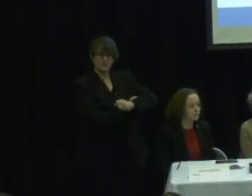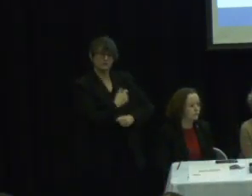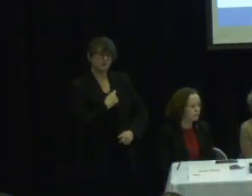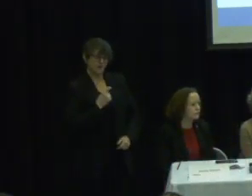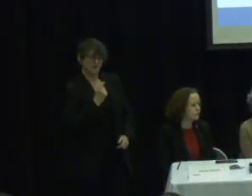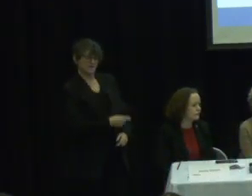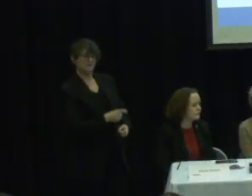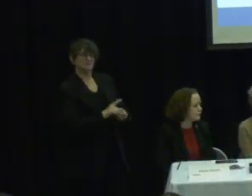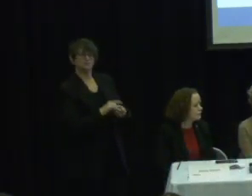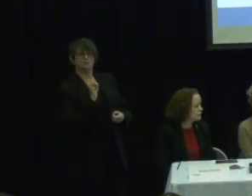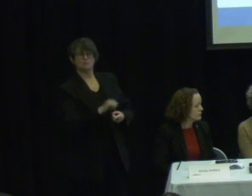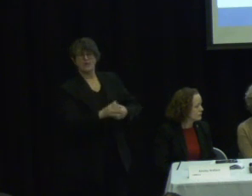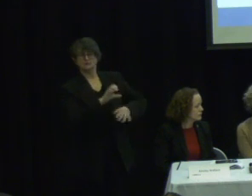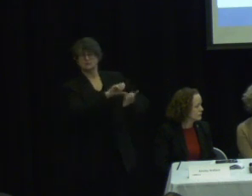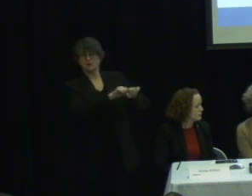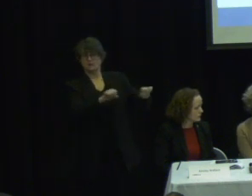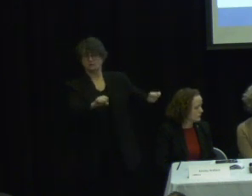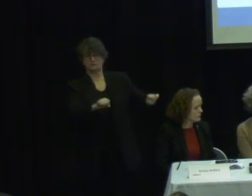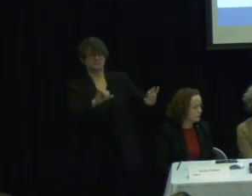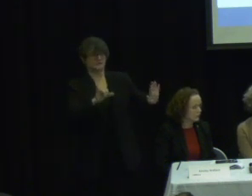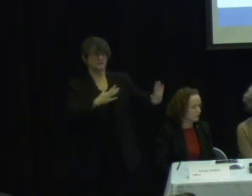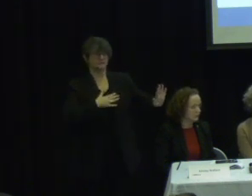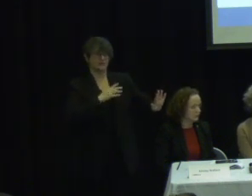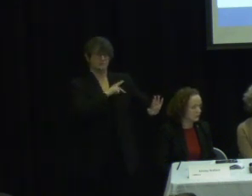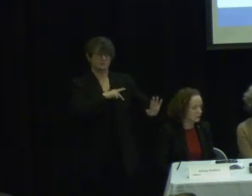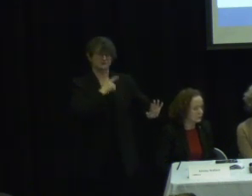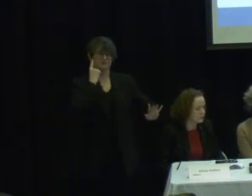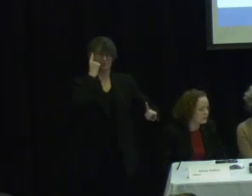scholarship. So that's my personal plug. Sorry.